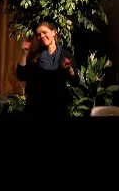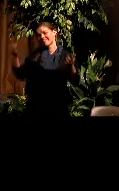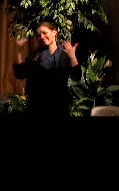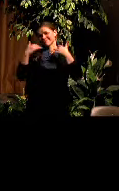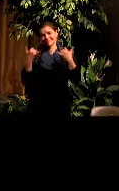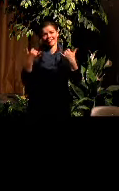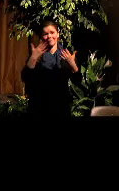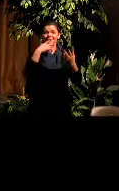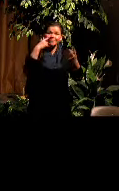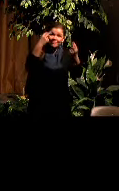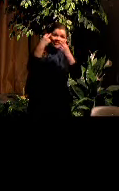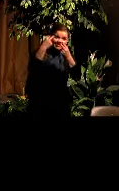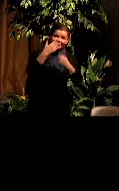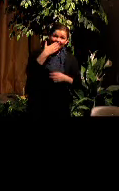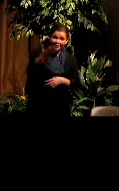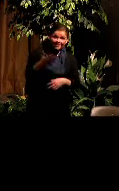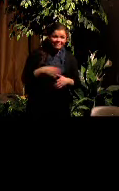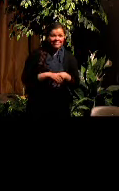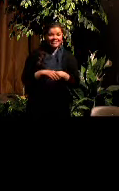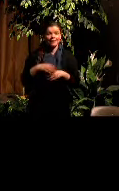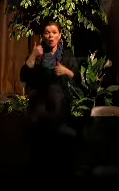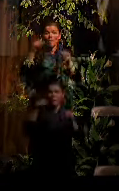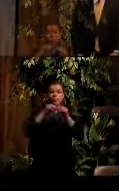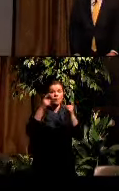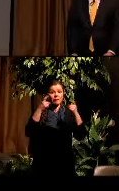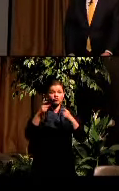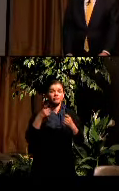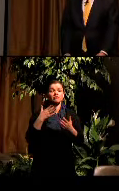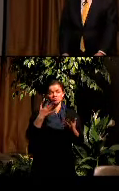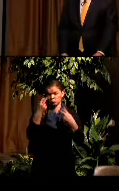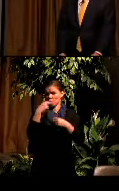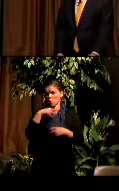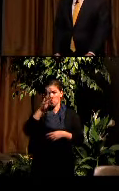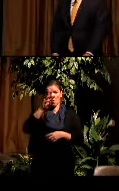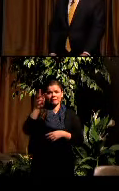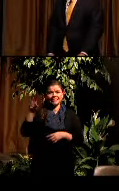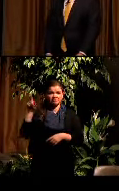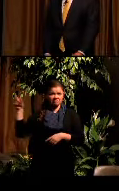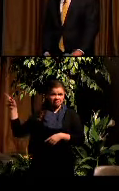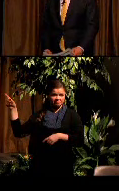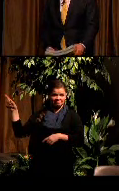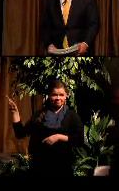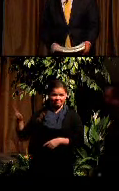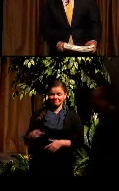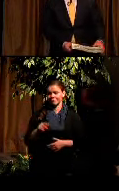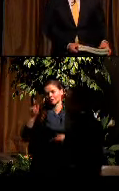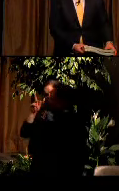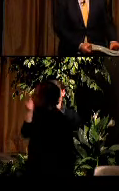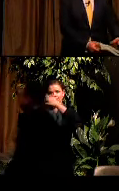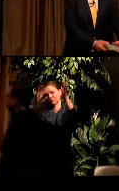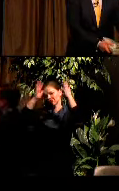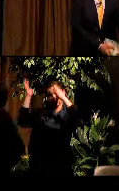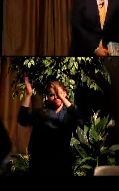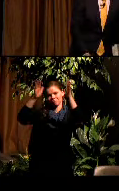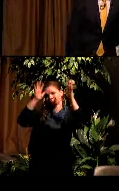you have other questions, and visit our website, Smithsonian Migratory Bird Center. Thanks very much.